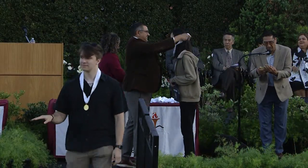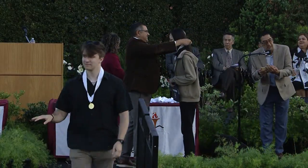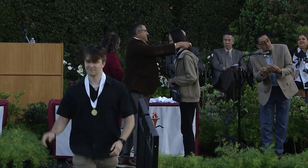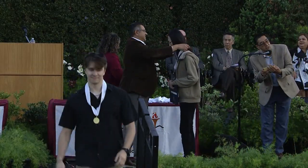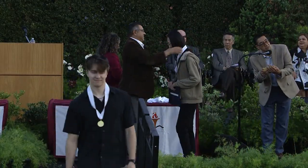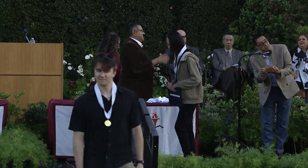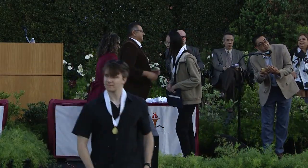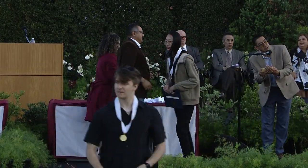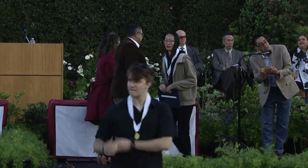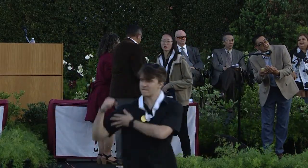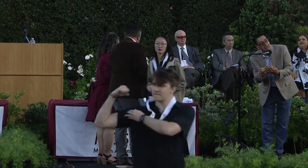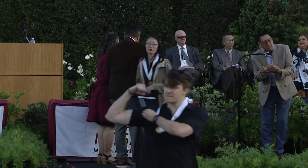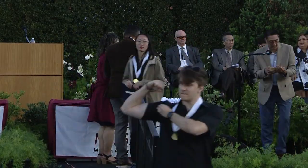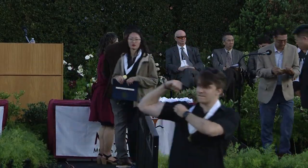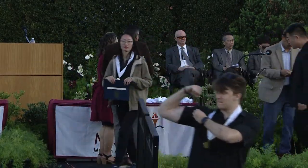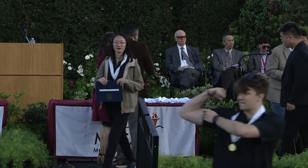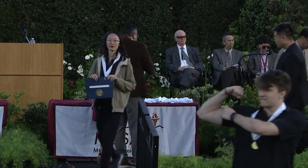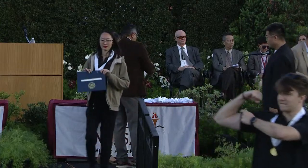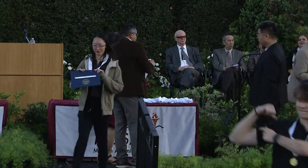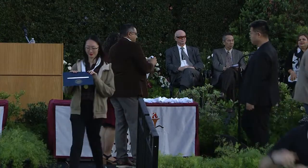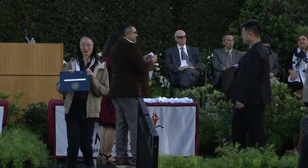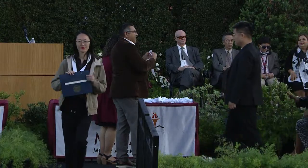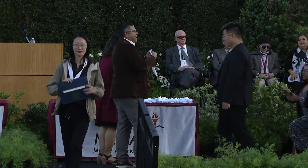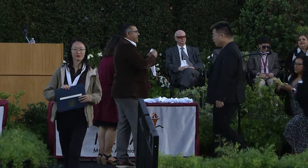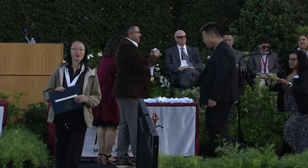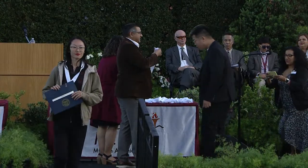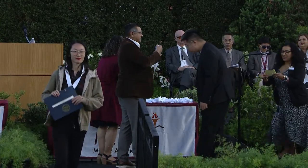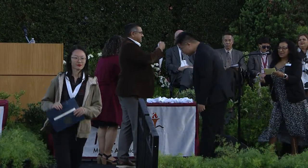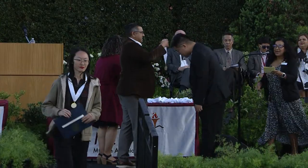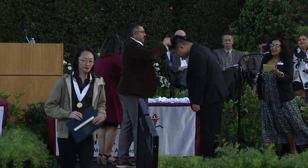Tong Chen, UC Berkeley.